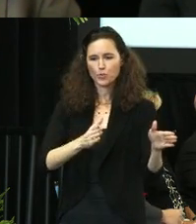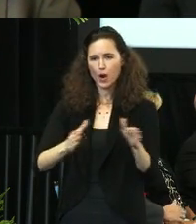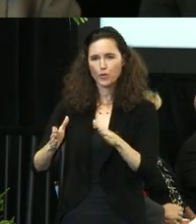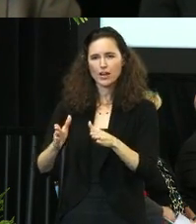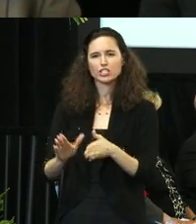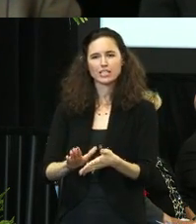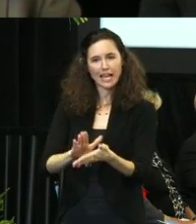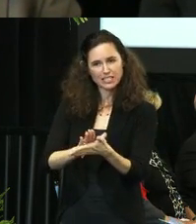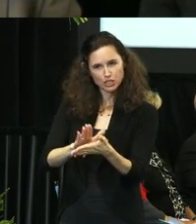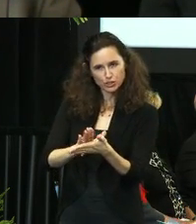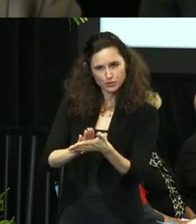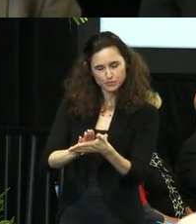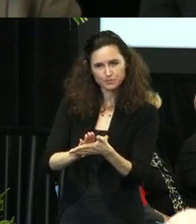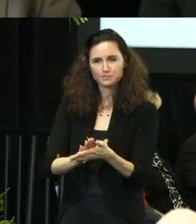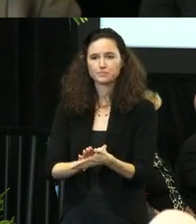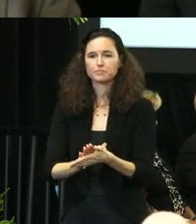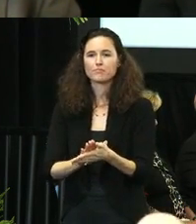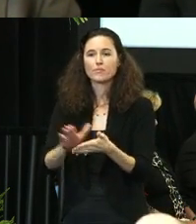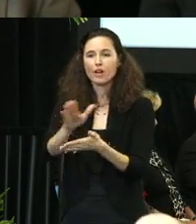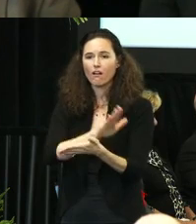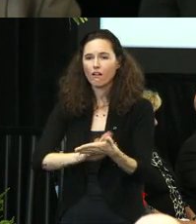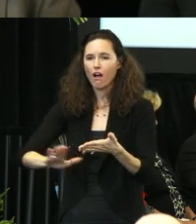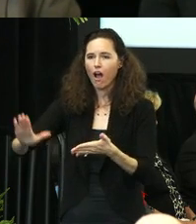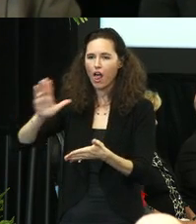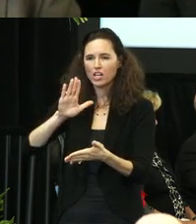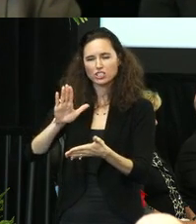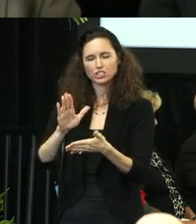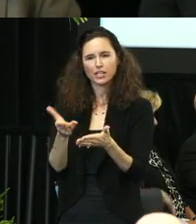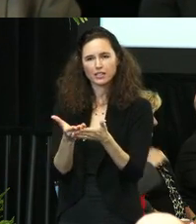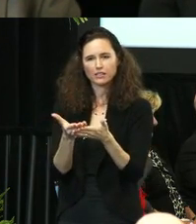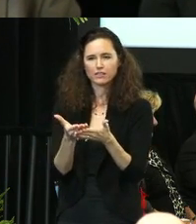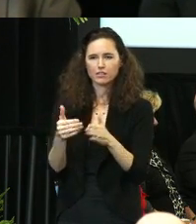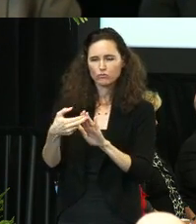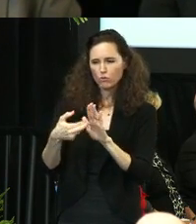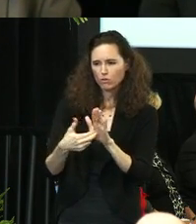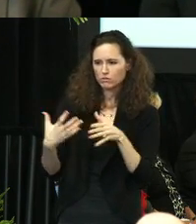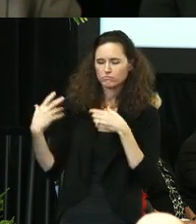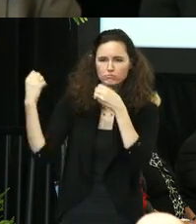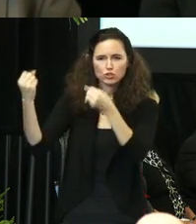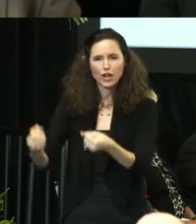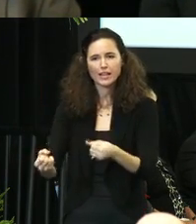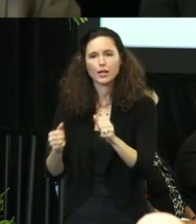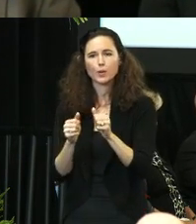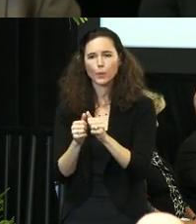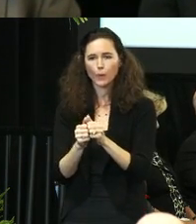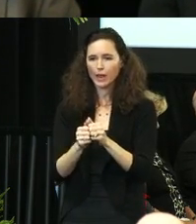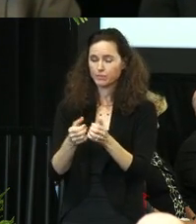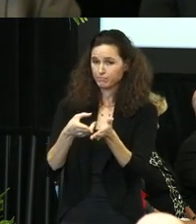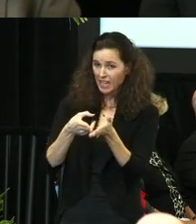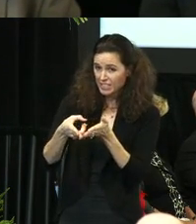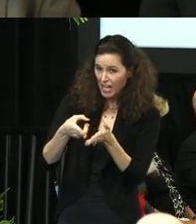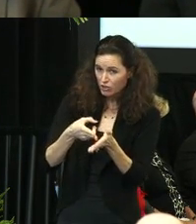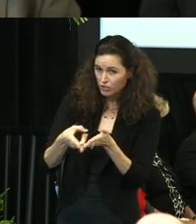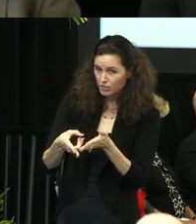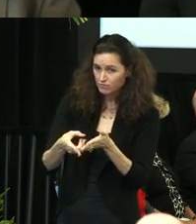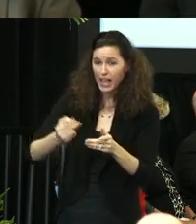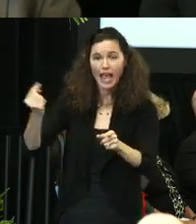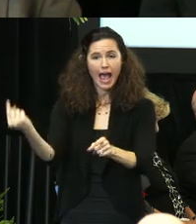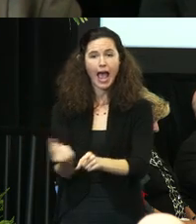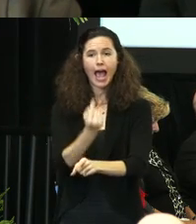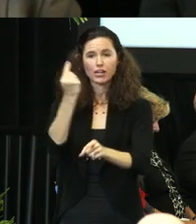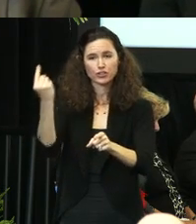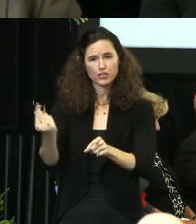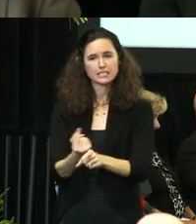Institutes, strengthening college oversight of dual enrollment programs with integrity and accuracy,